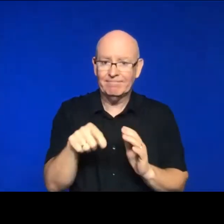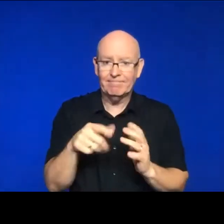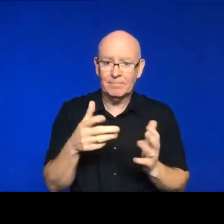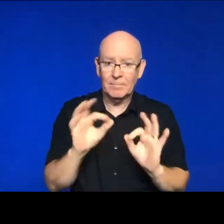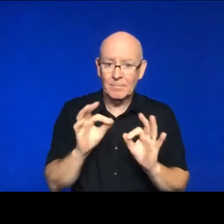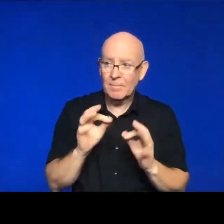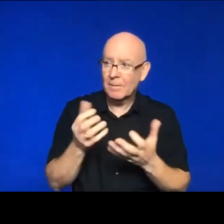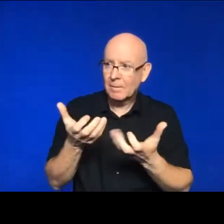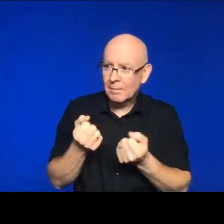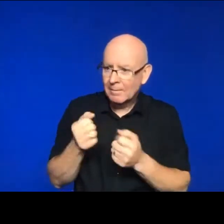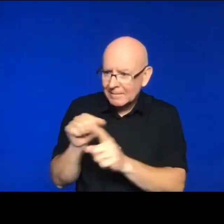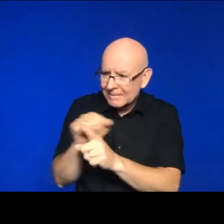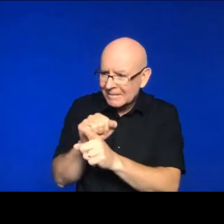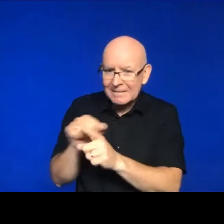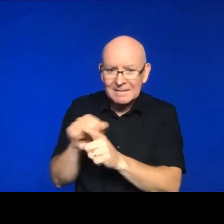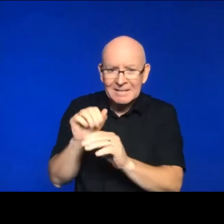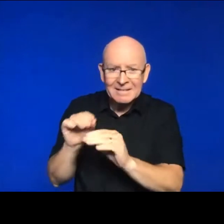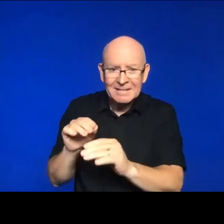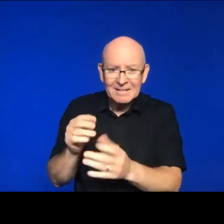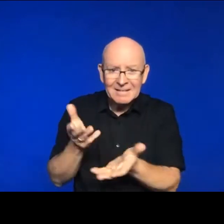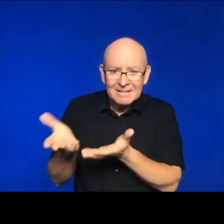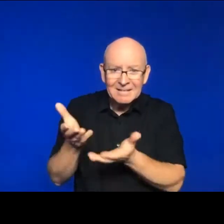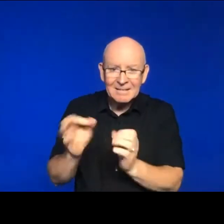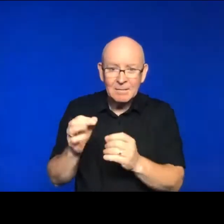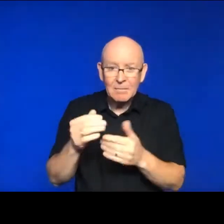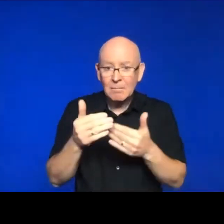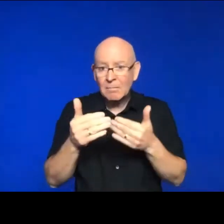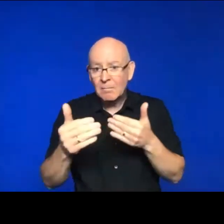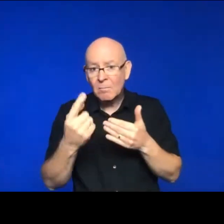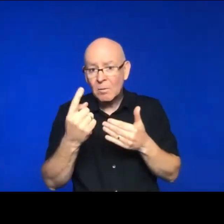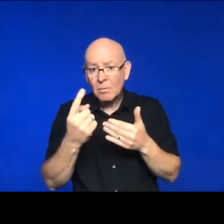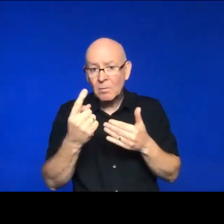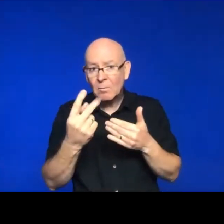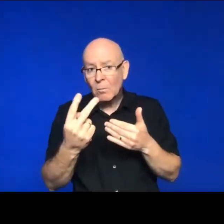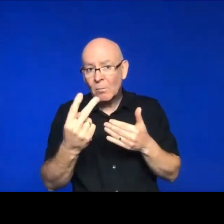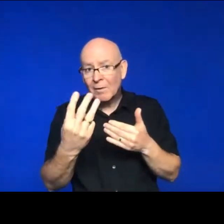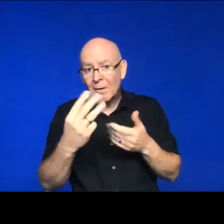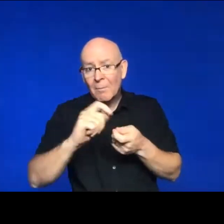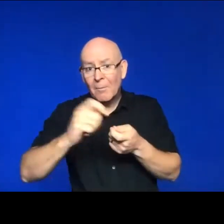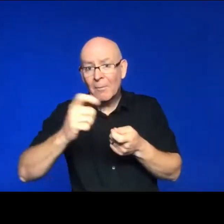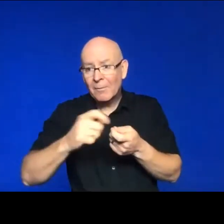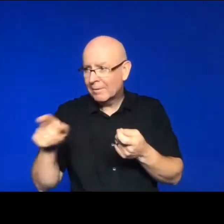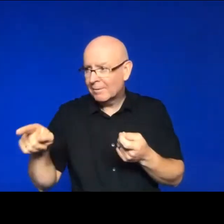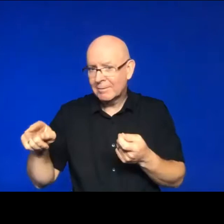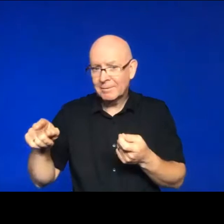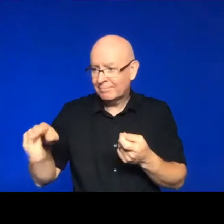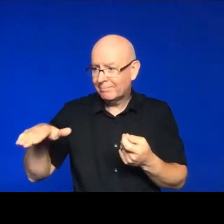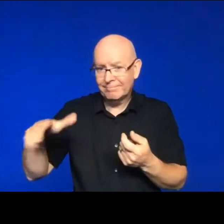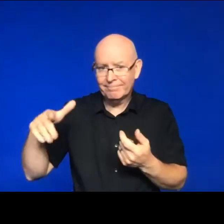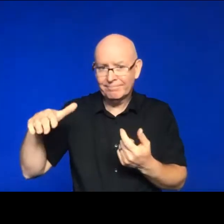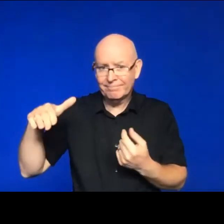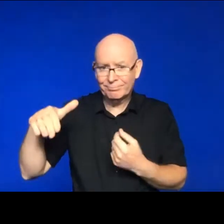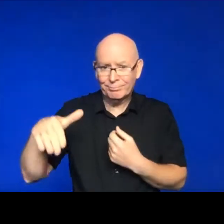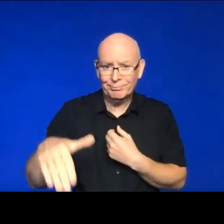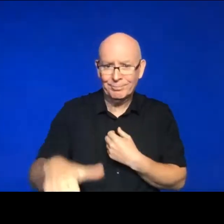place so that access to services like rehabilitation services and assistive